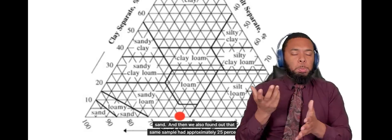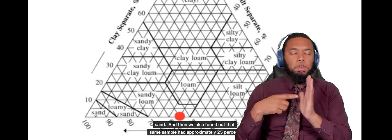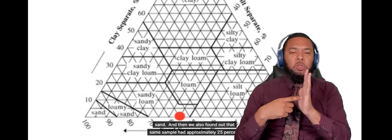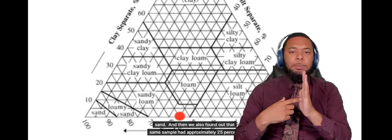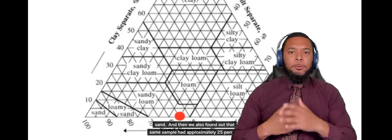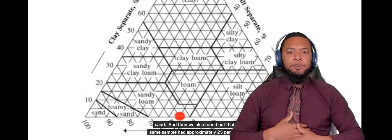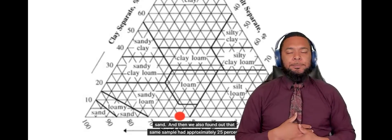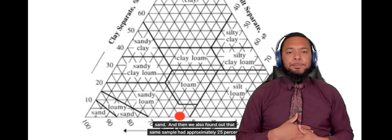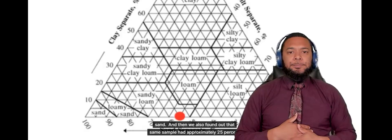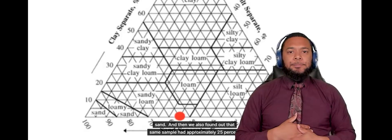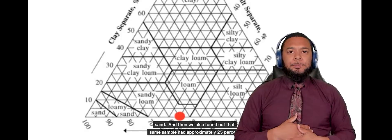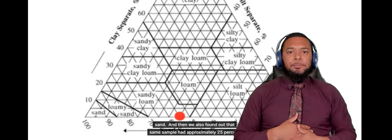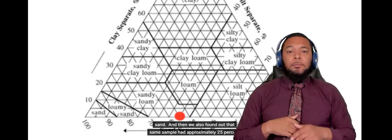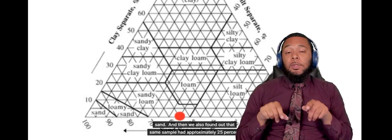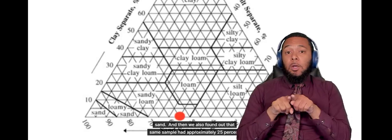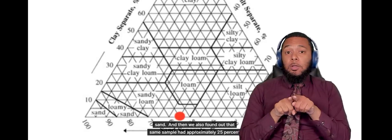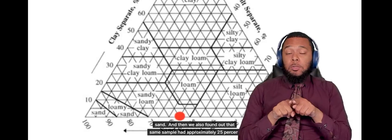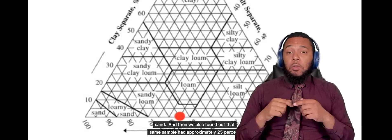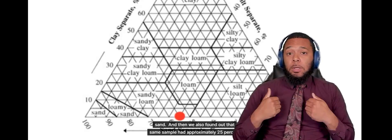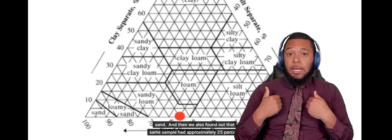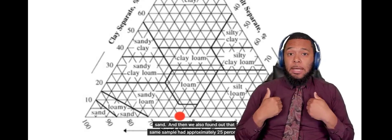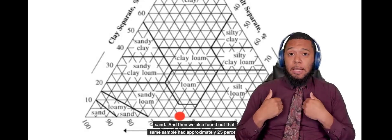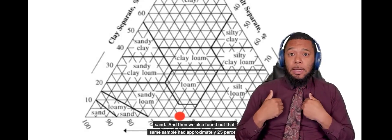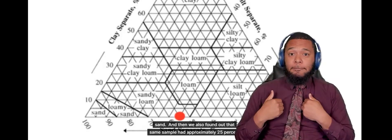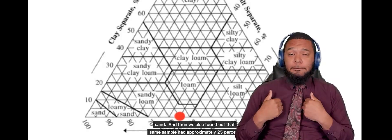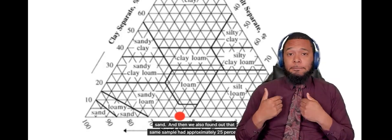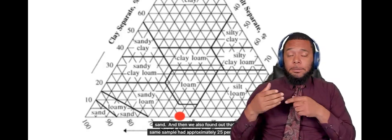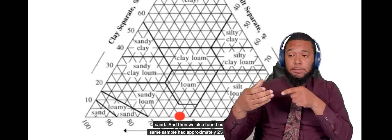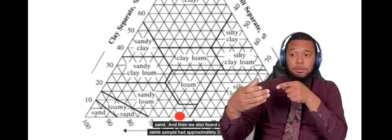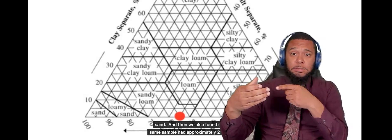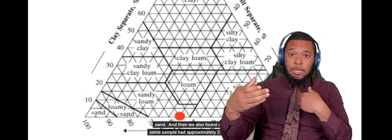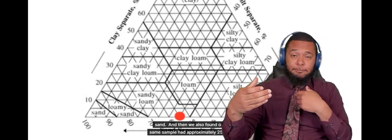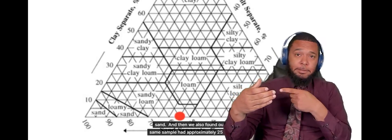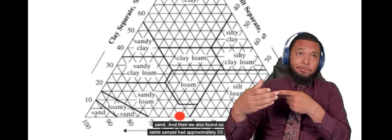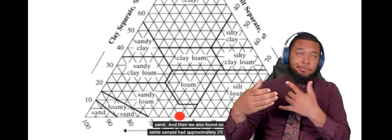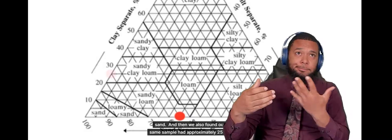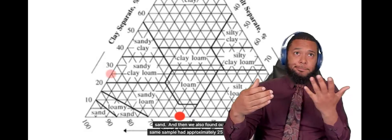And then we also found out that the same sample had approximately